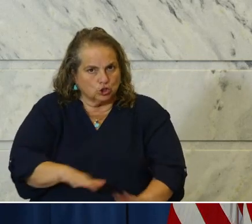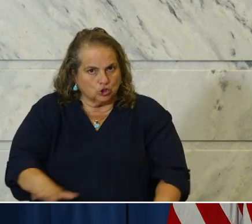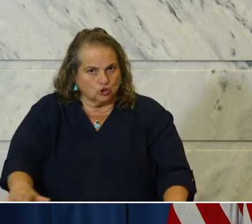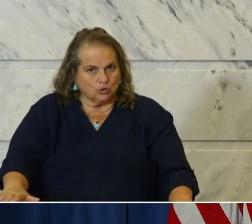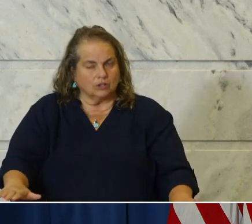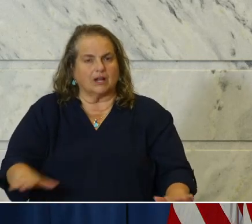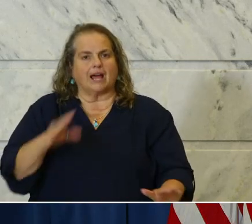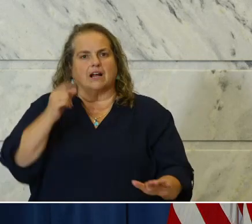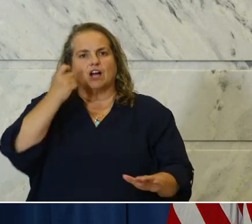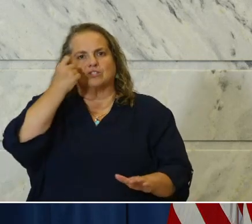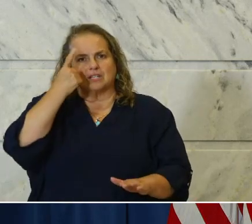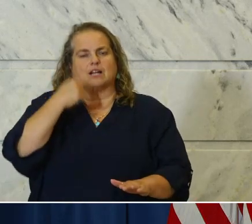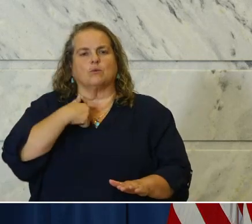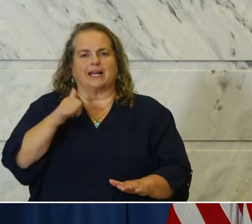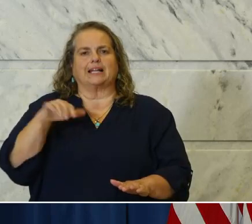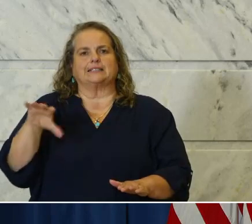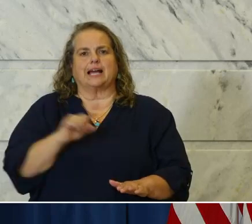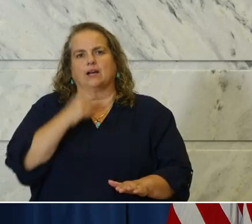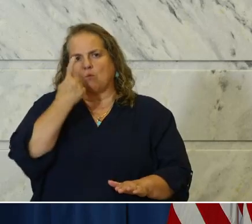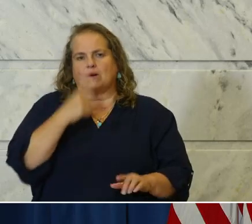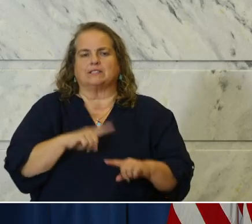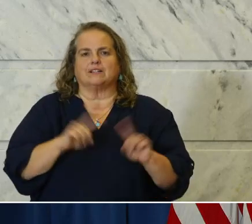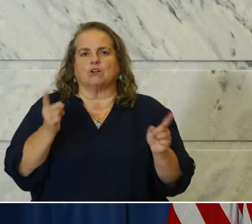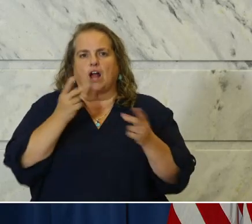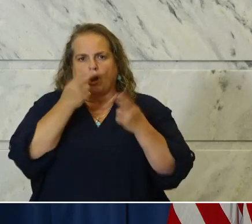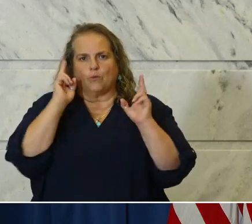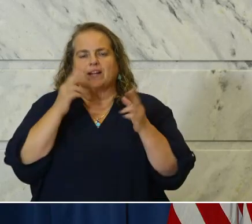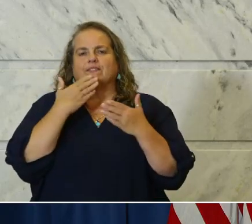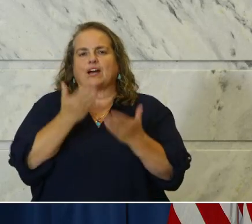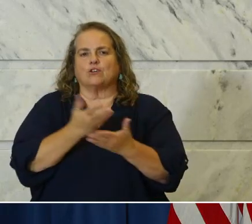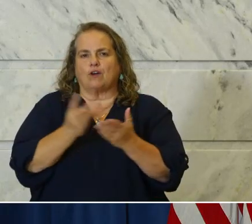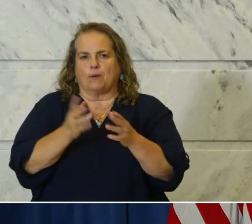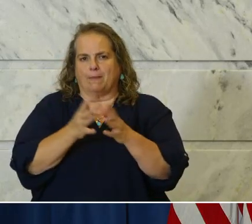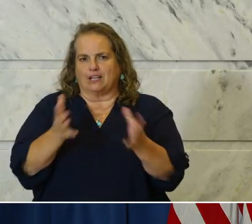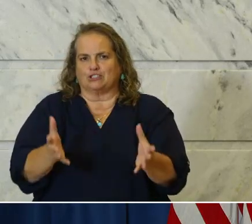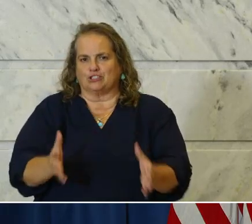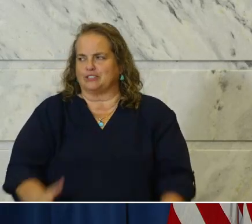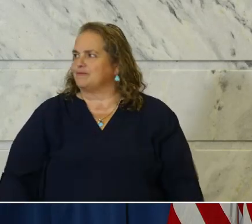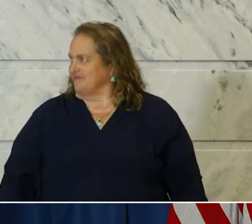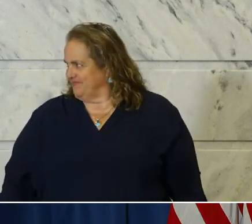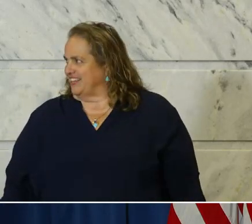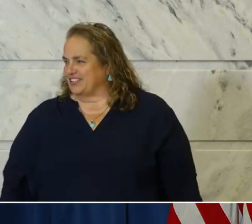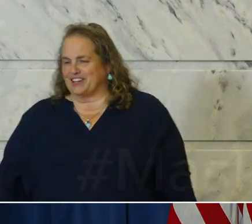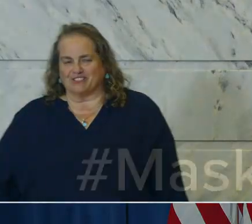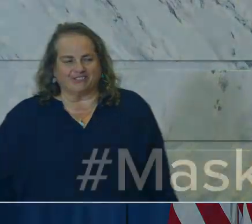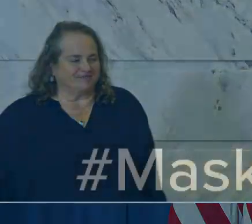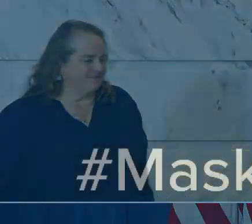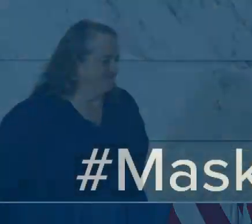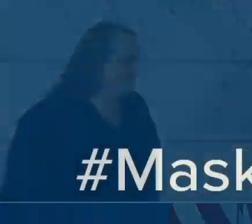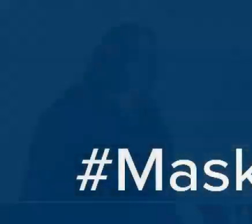understanding that we can take one different Halloween. Thank you all very much. Thank you, Virginia.